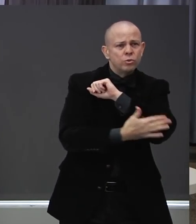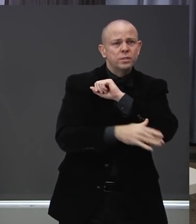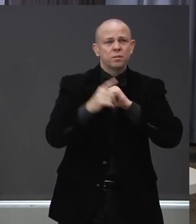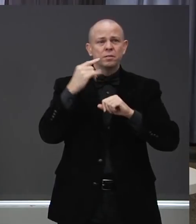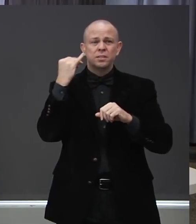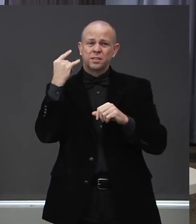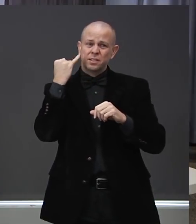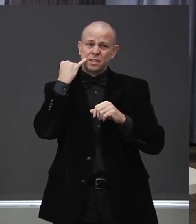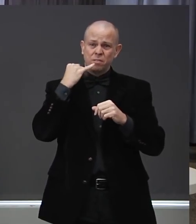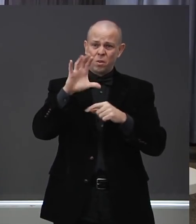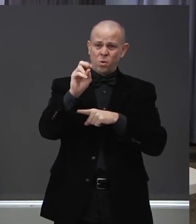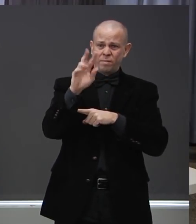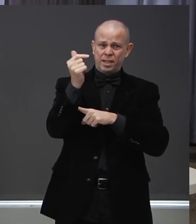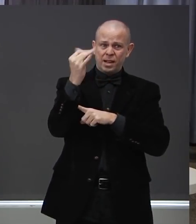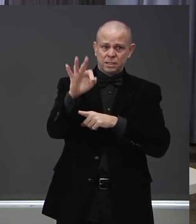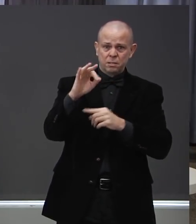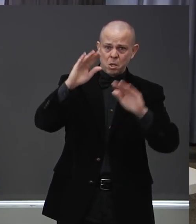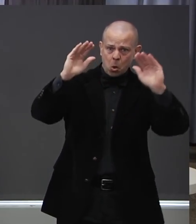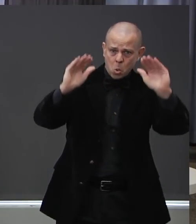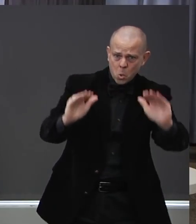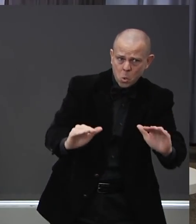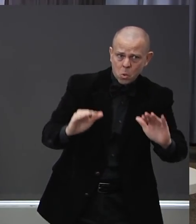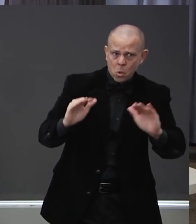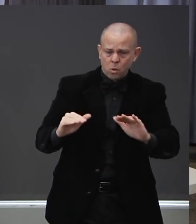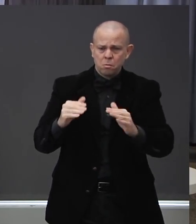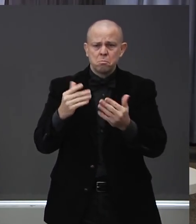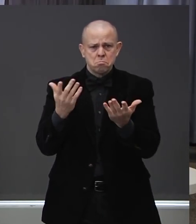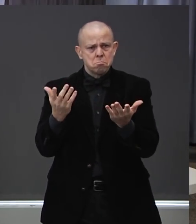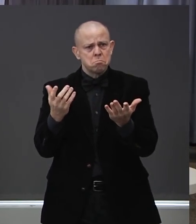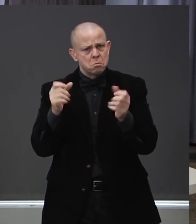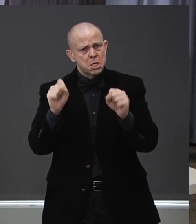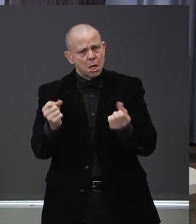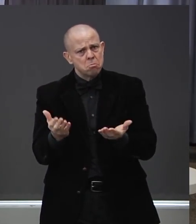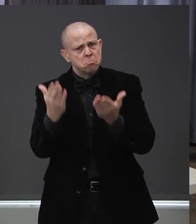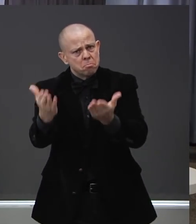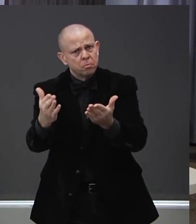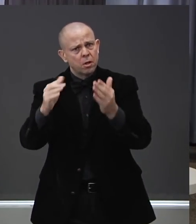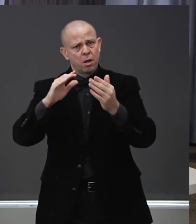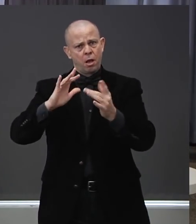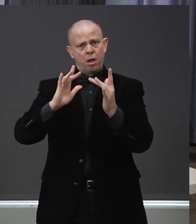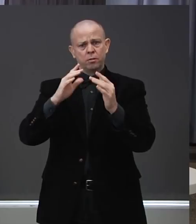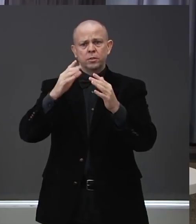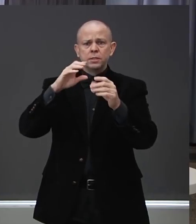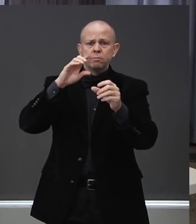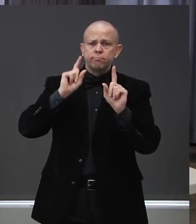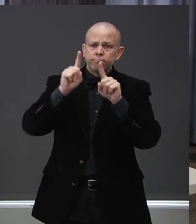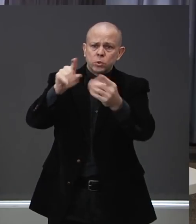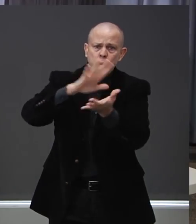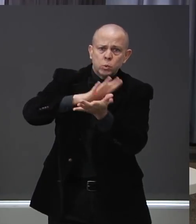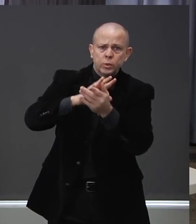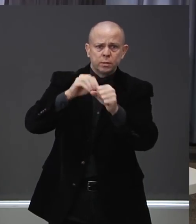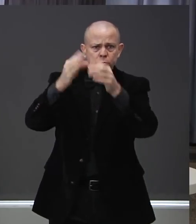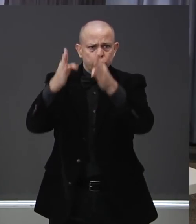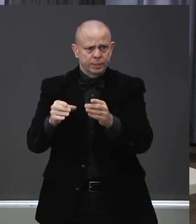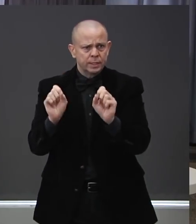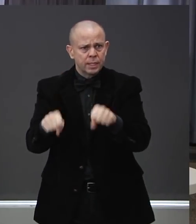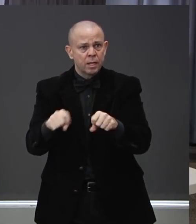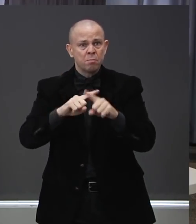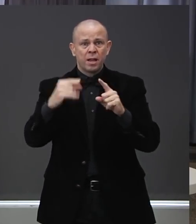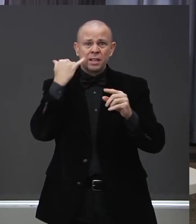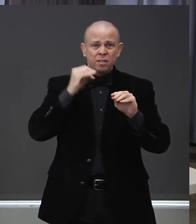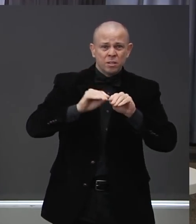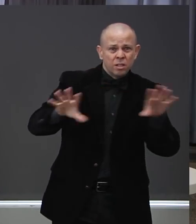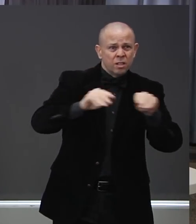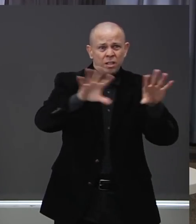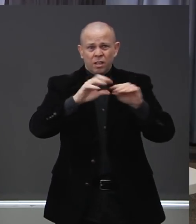more students in-person instruction at lower risk. If COVID-19 is spreading rapidly and sporadically, these metrics tell school